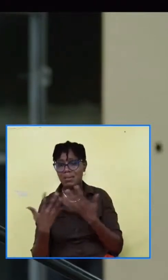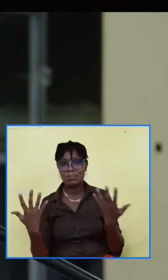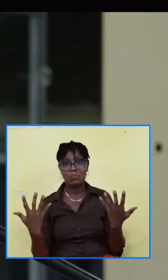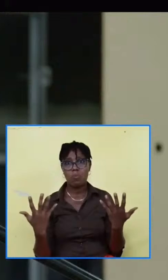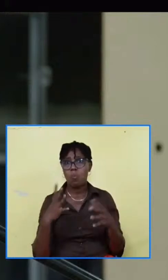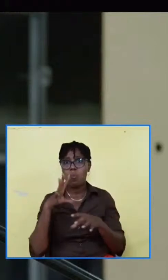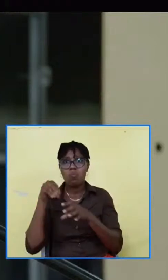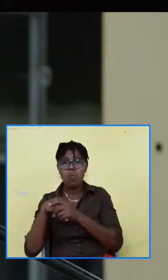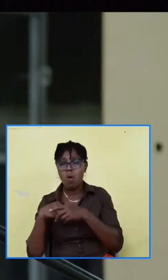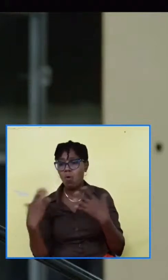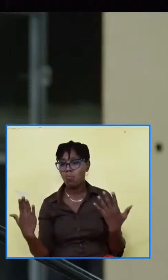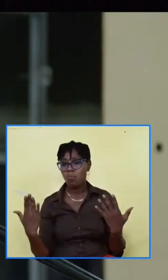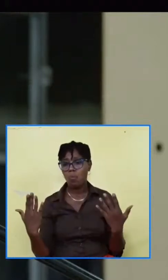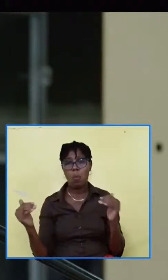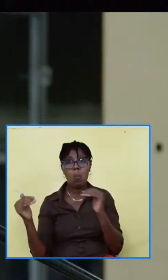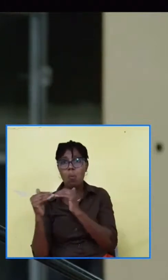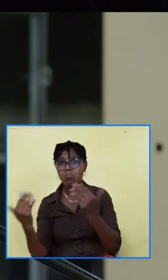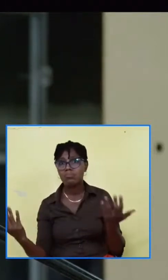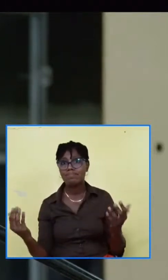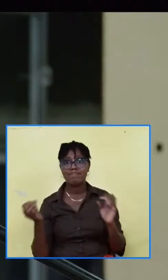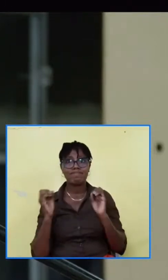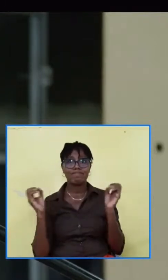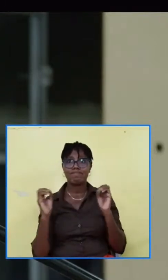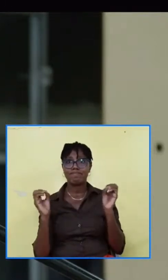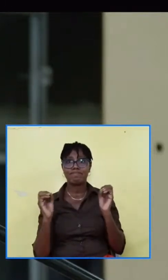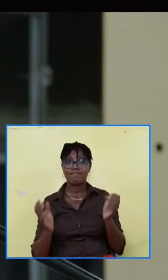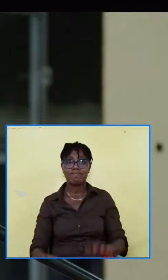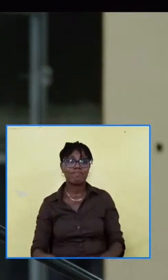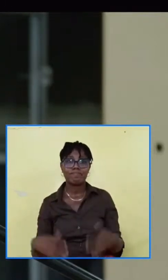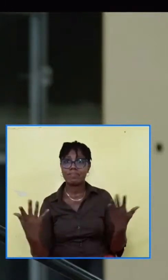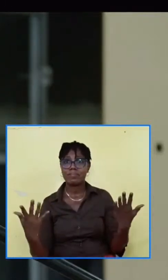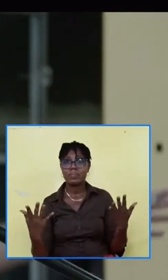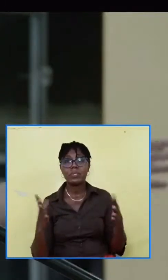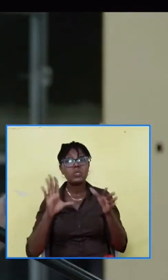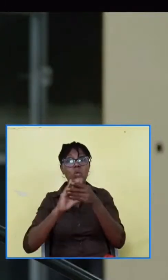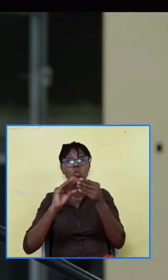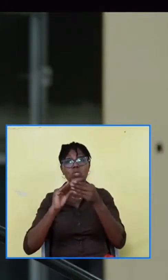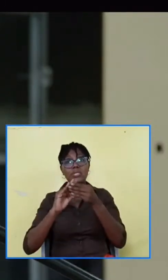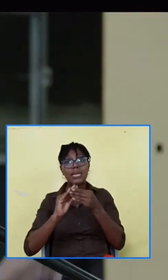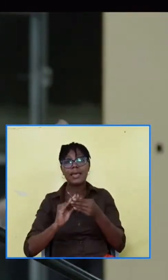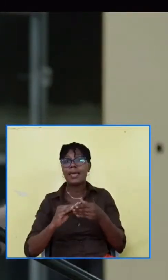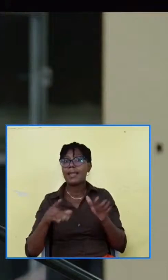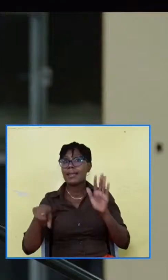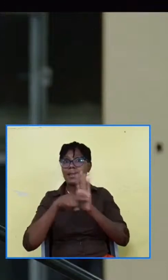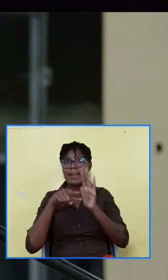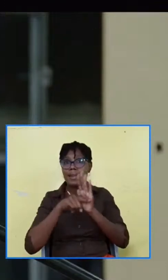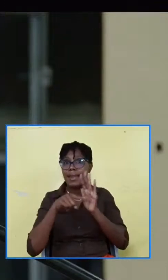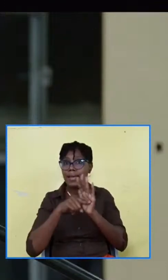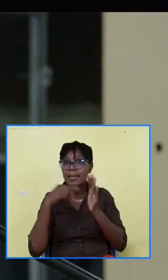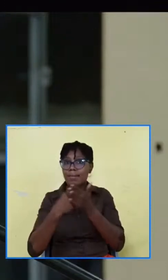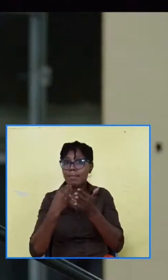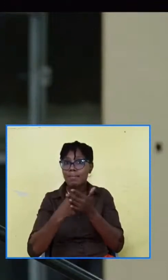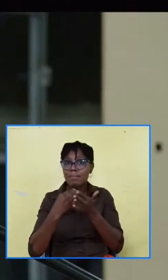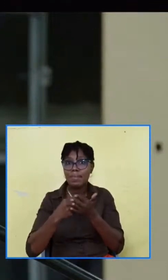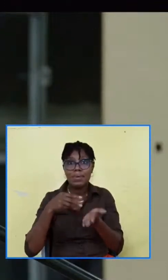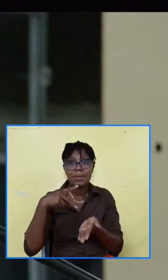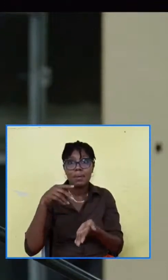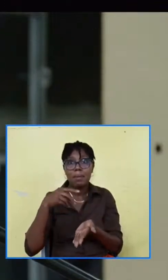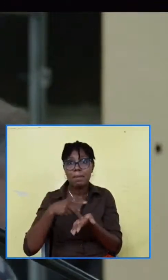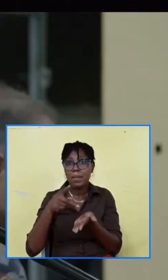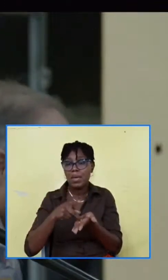that. All you have to say is that it had no negative returns and done. But that chart, you should not be using that chart.